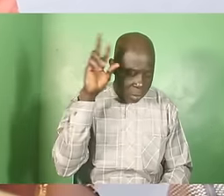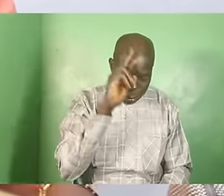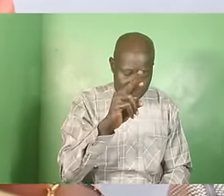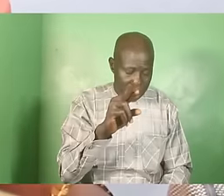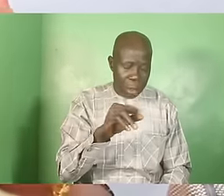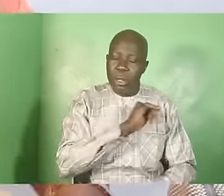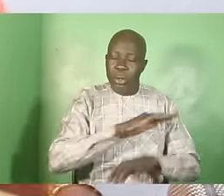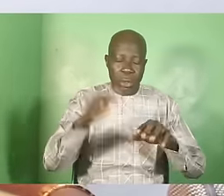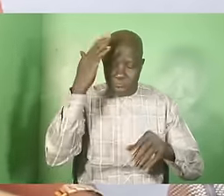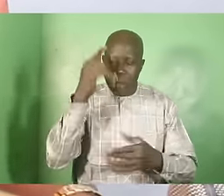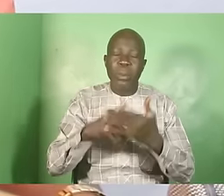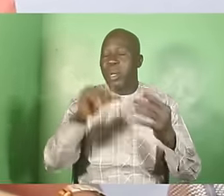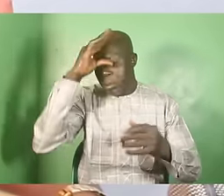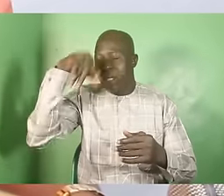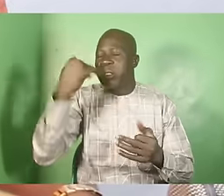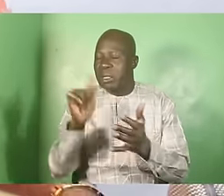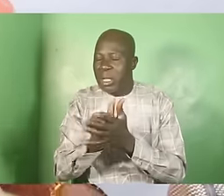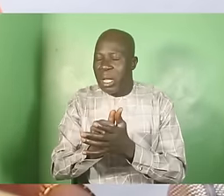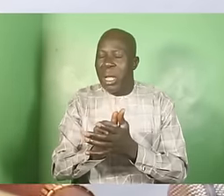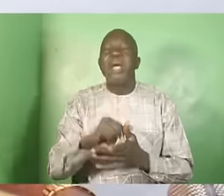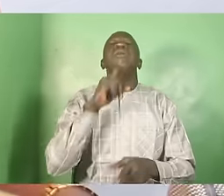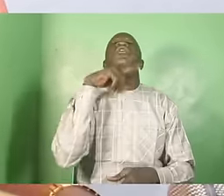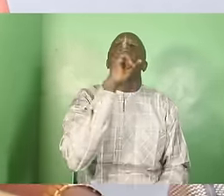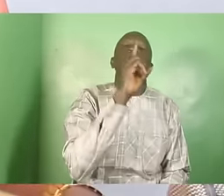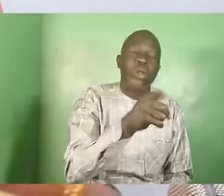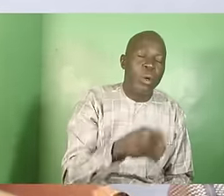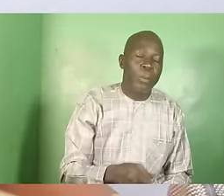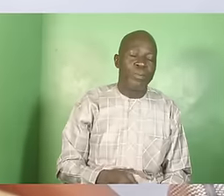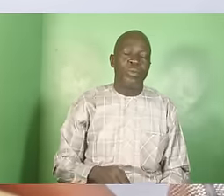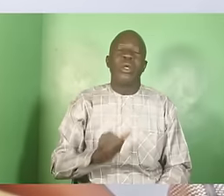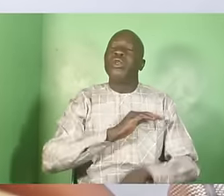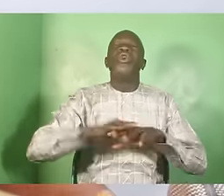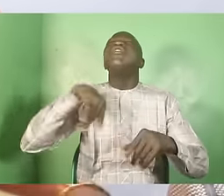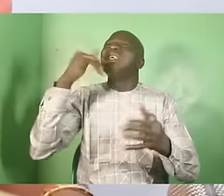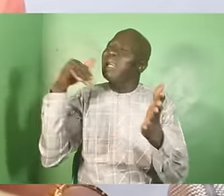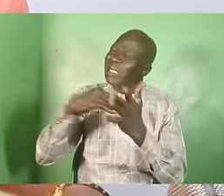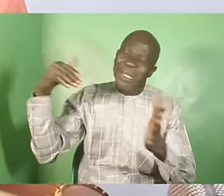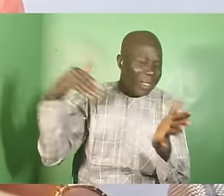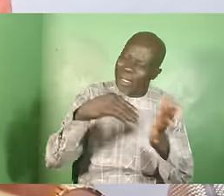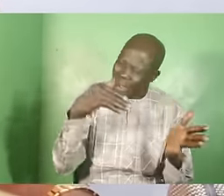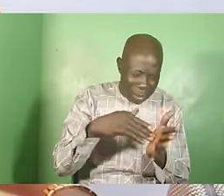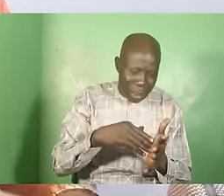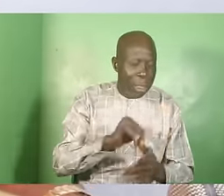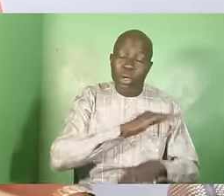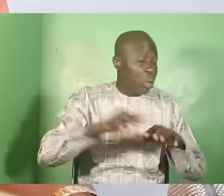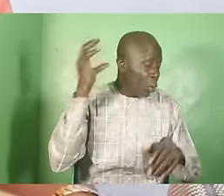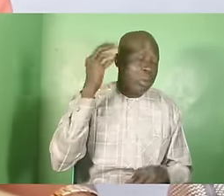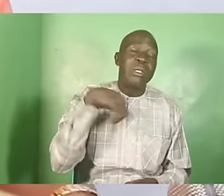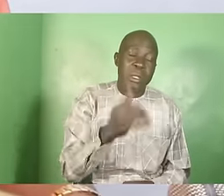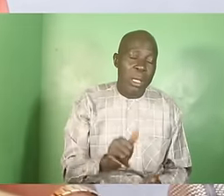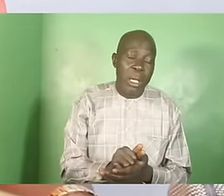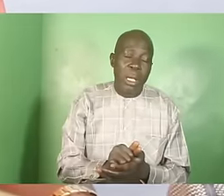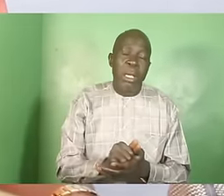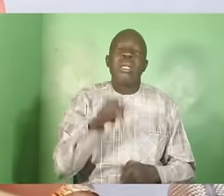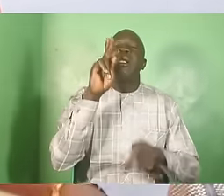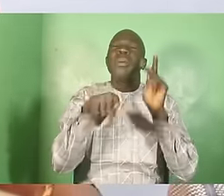This is a book at the Maya. So, you don't say what the man said the other day. Mo, I asked him